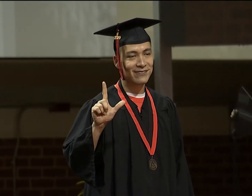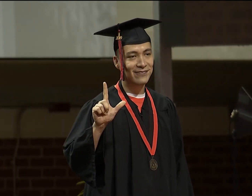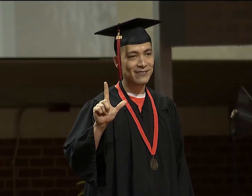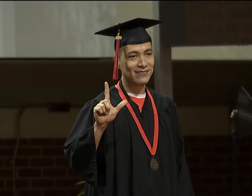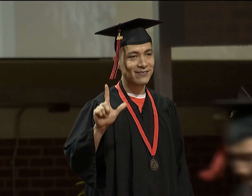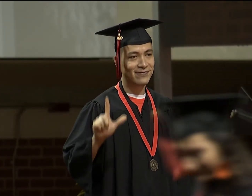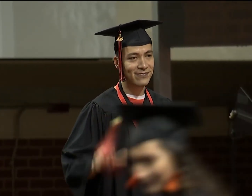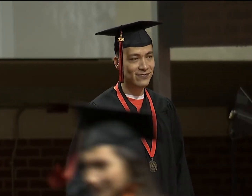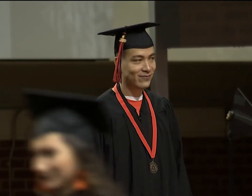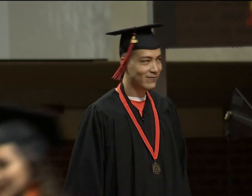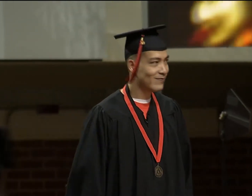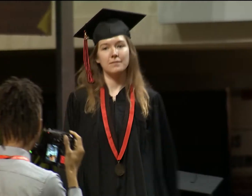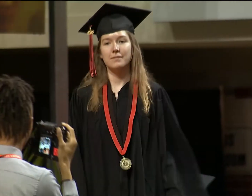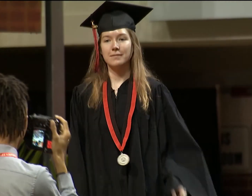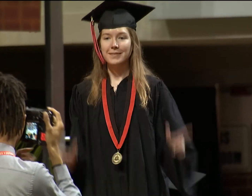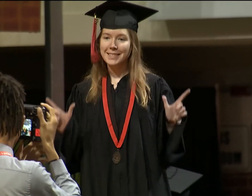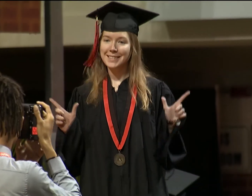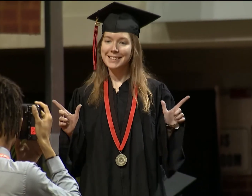Thomas Campbell.